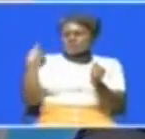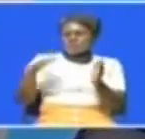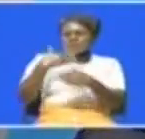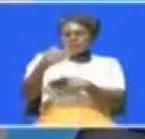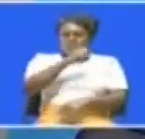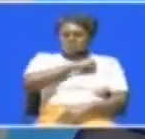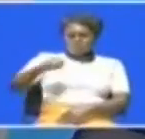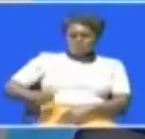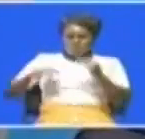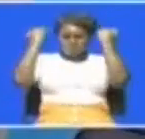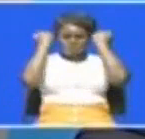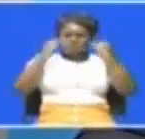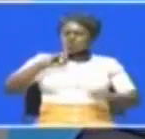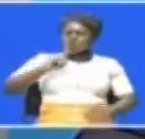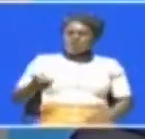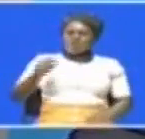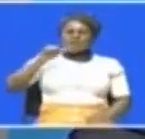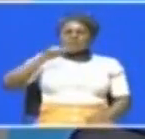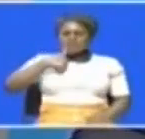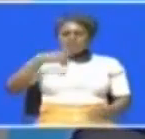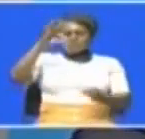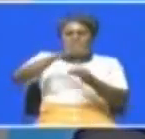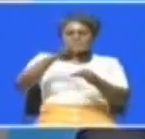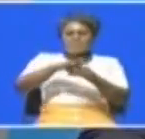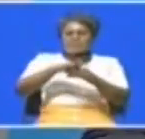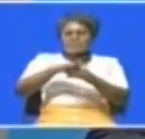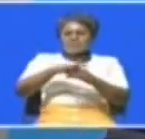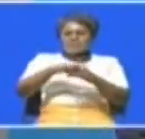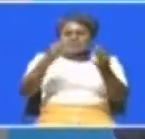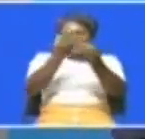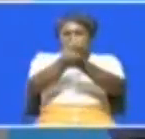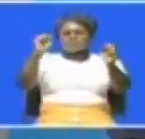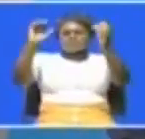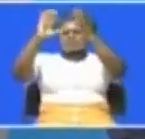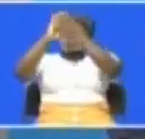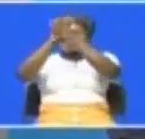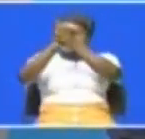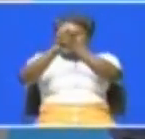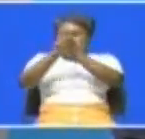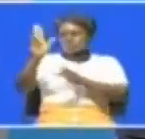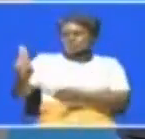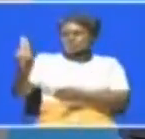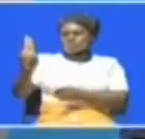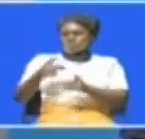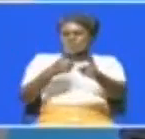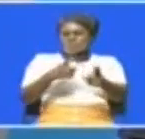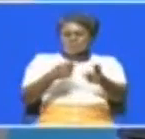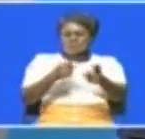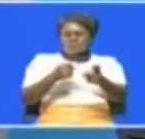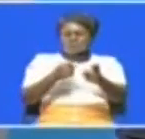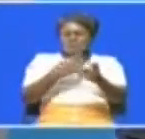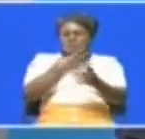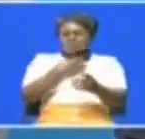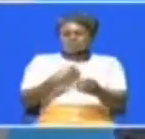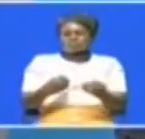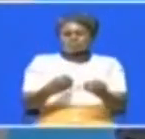gave new orders on the fresh poll. The day was set as President Uhuru Kenyatta, who is accusing the Supreme Court of subverting the will of the